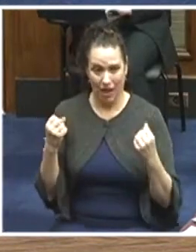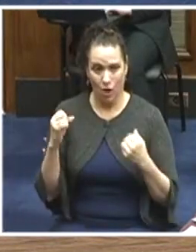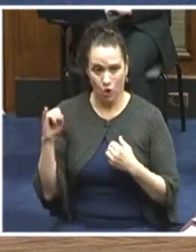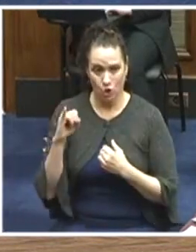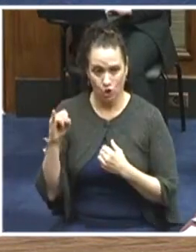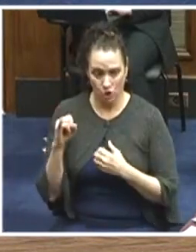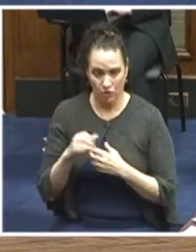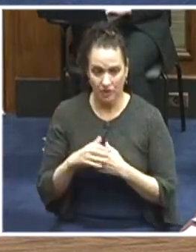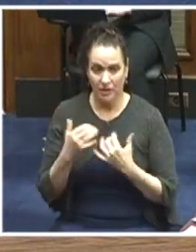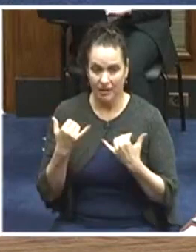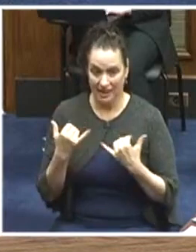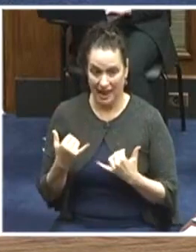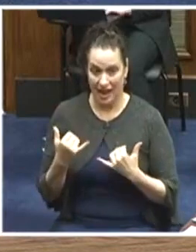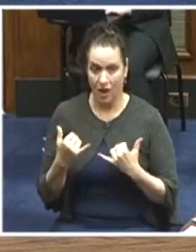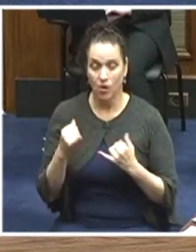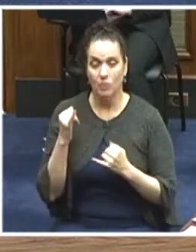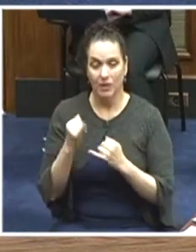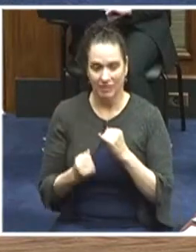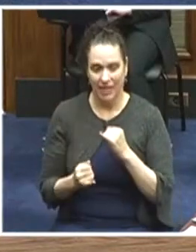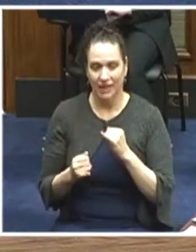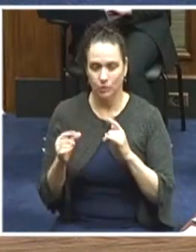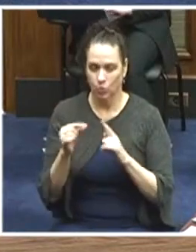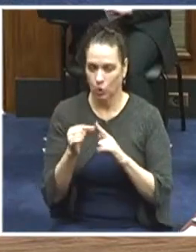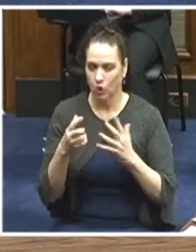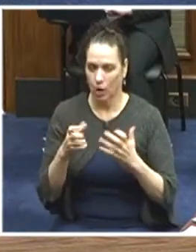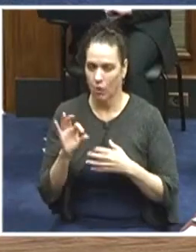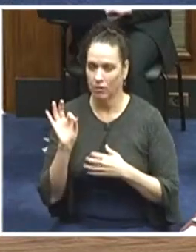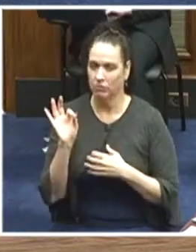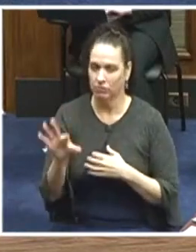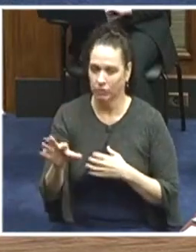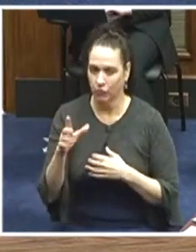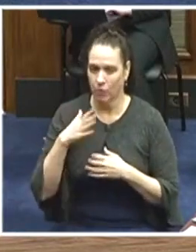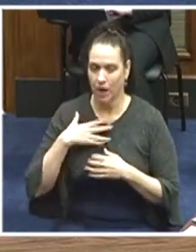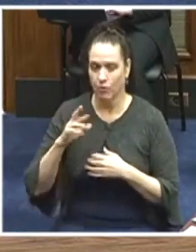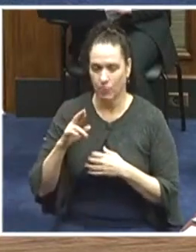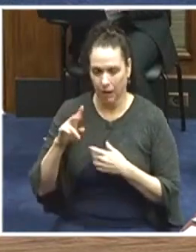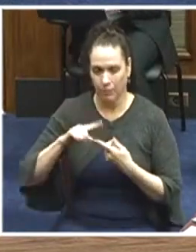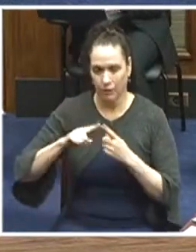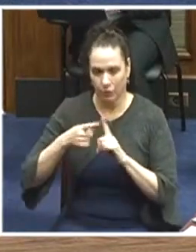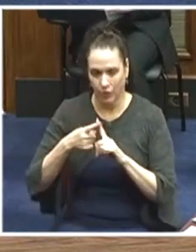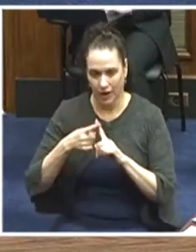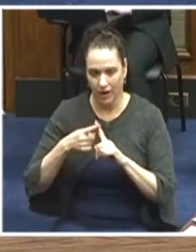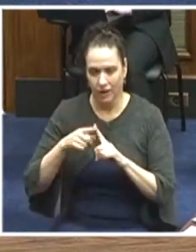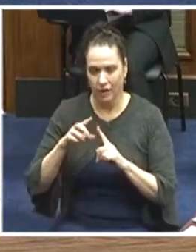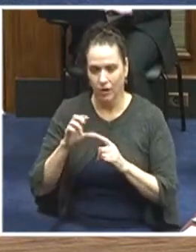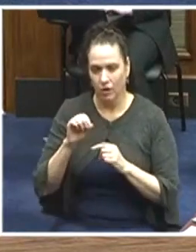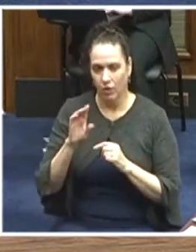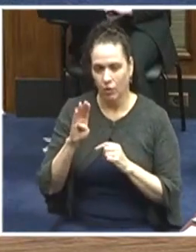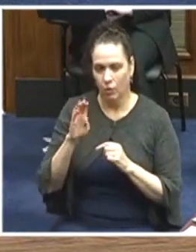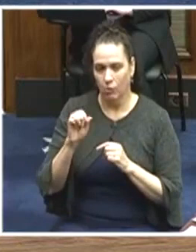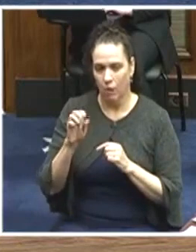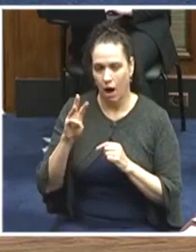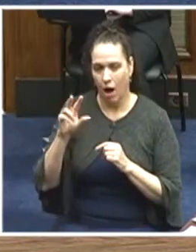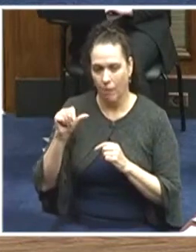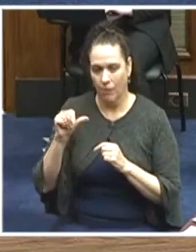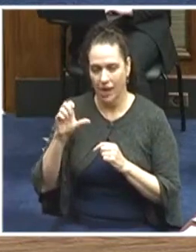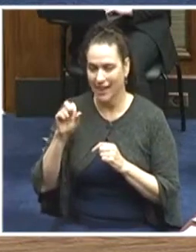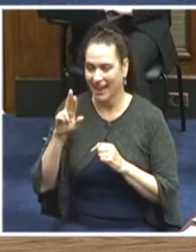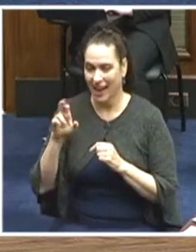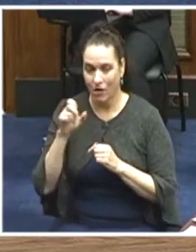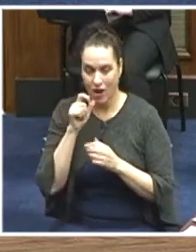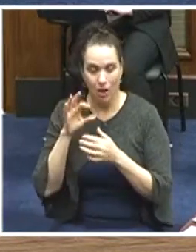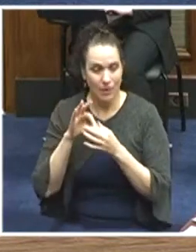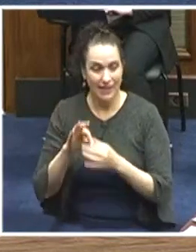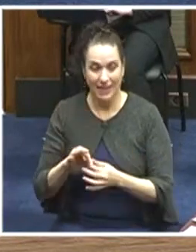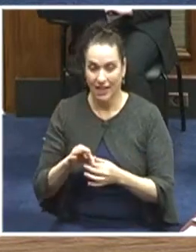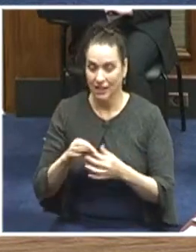And now a word for my Republican friends. Obamacare, as you may know, has very little to do with actual insurance. It is essentially a